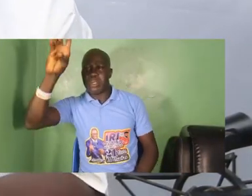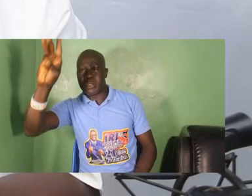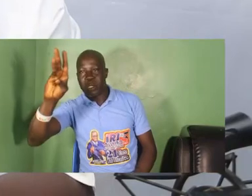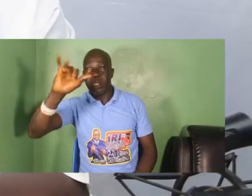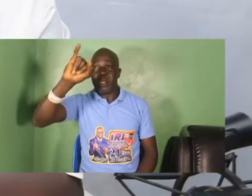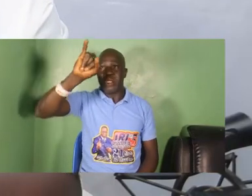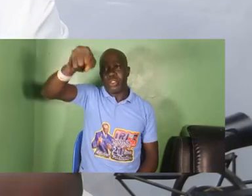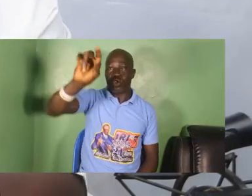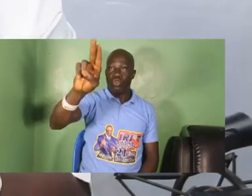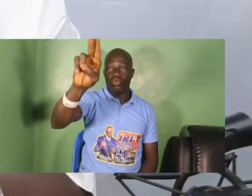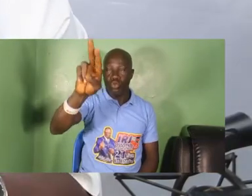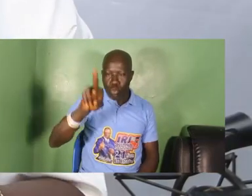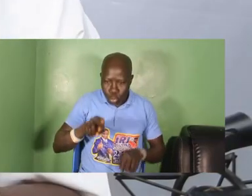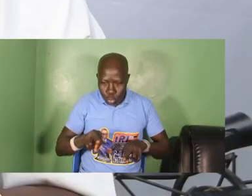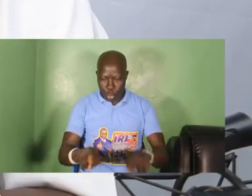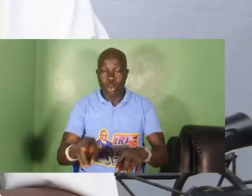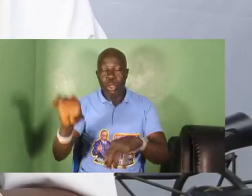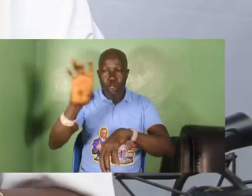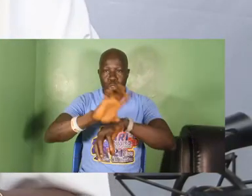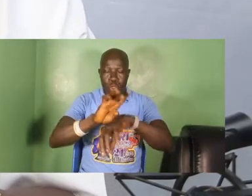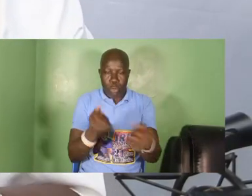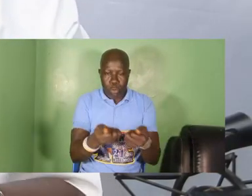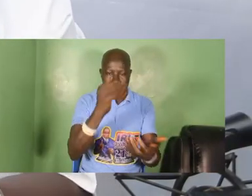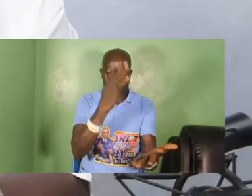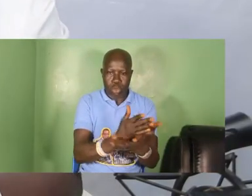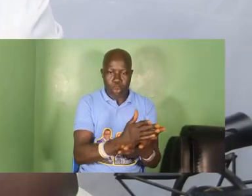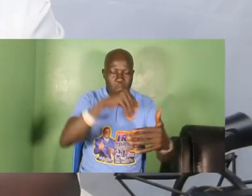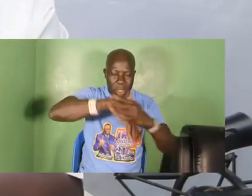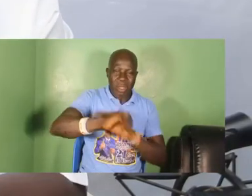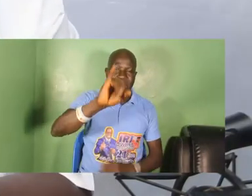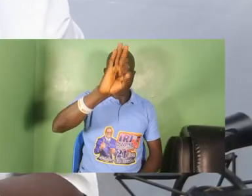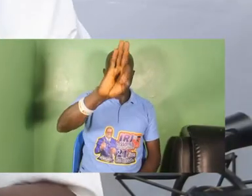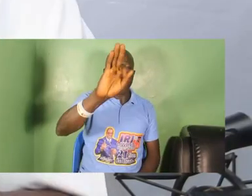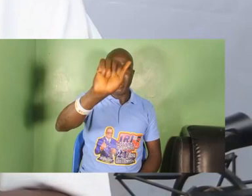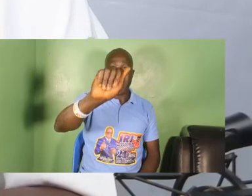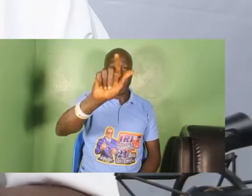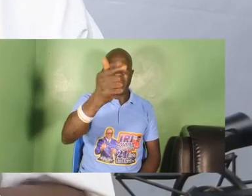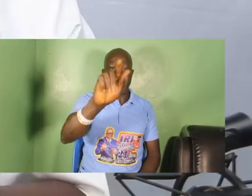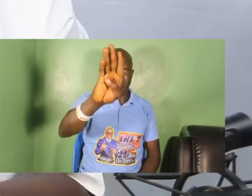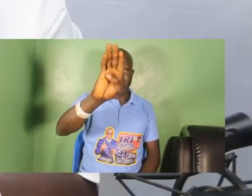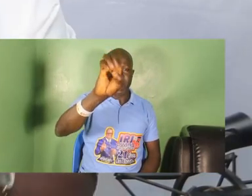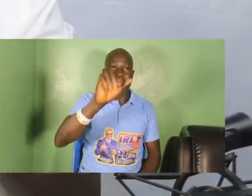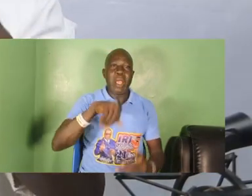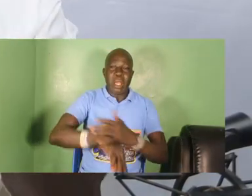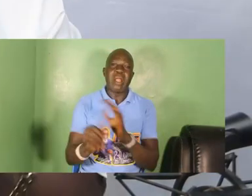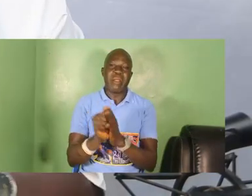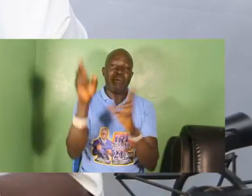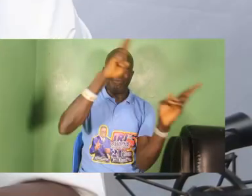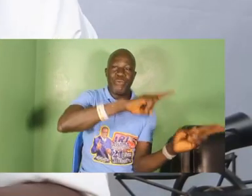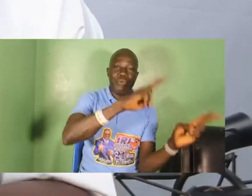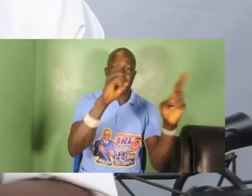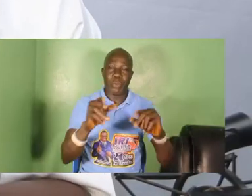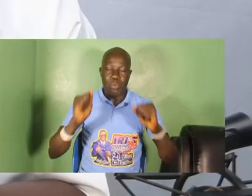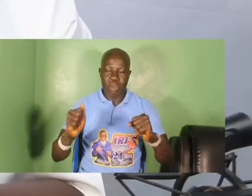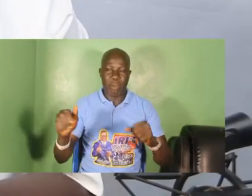Number 116. Iju Road. Church bus stop. Fagba. Fagba. In Lagos. Oma ni agbara. Will be powerful. Iso oru yen ma le.